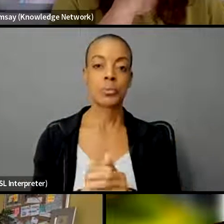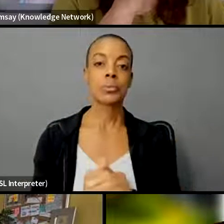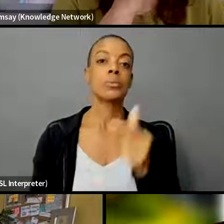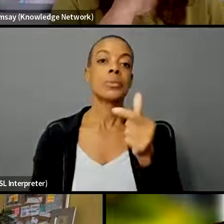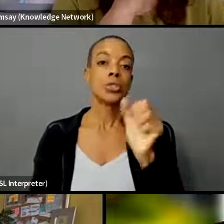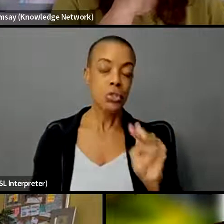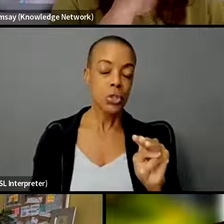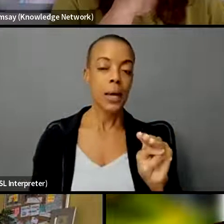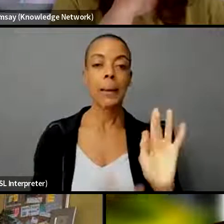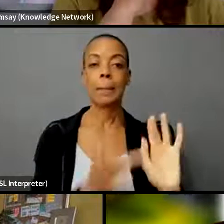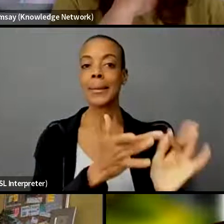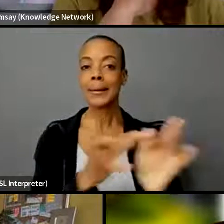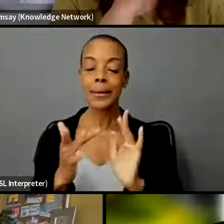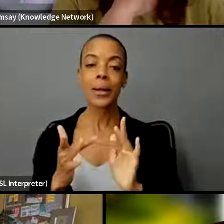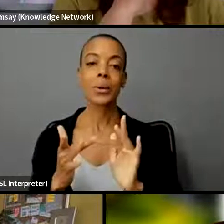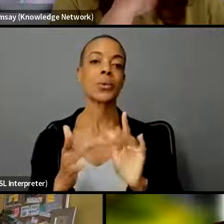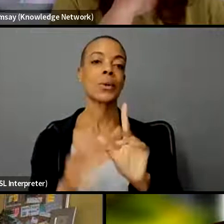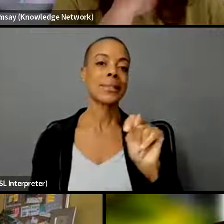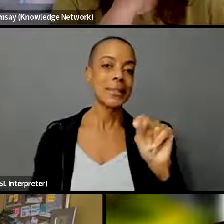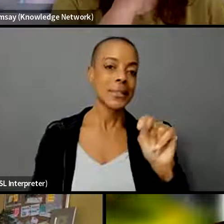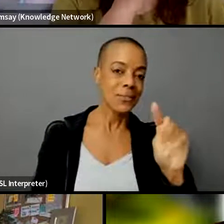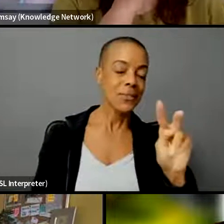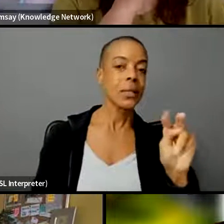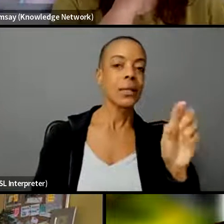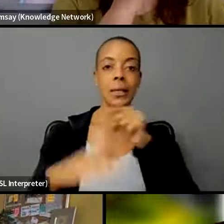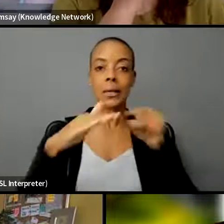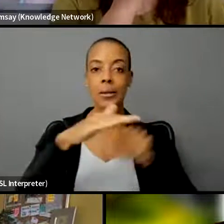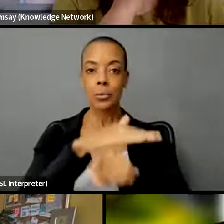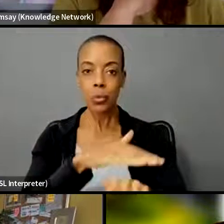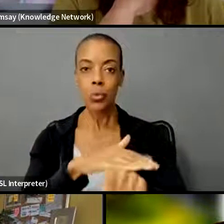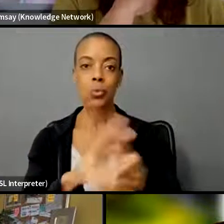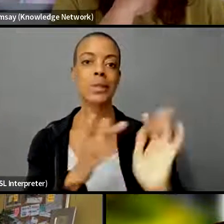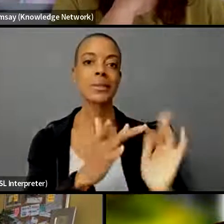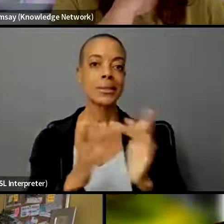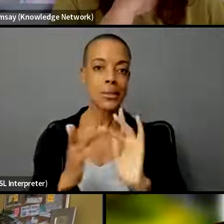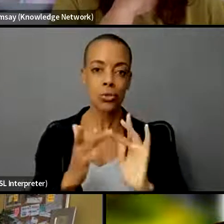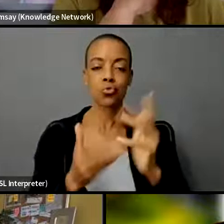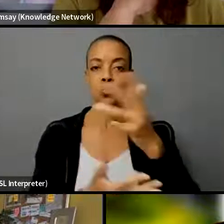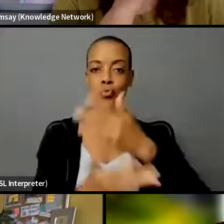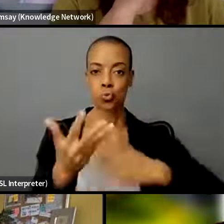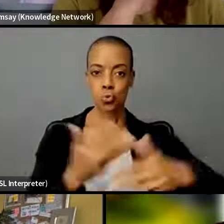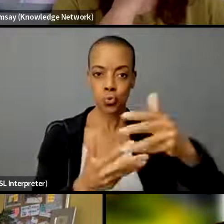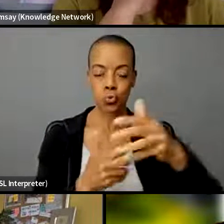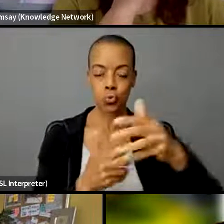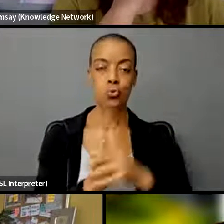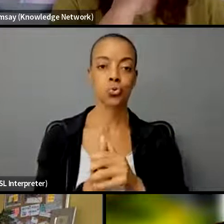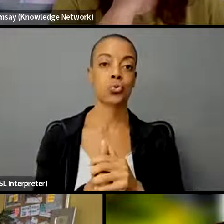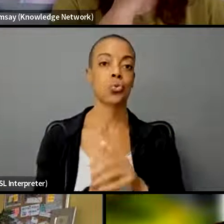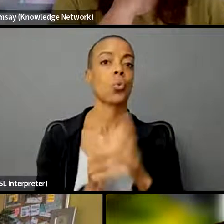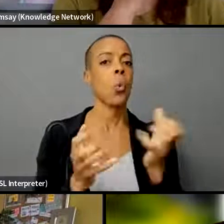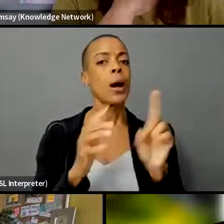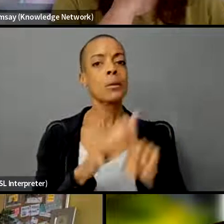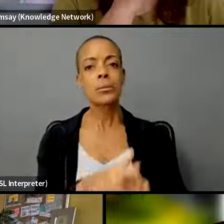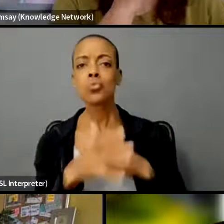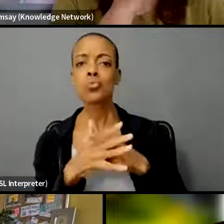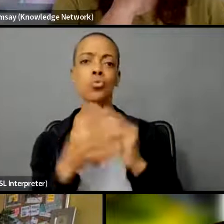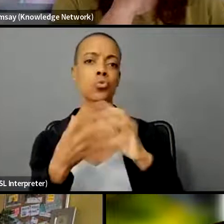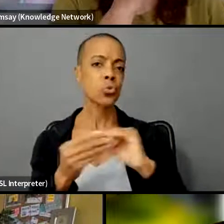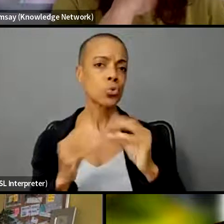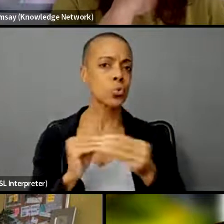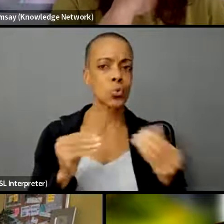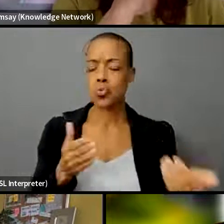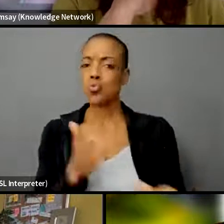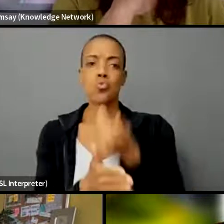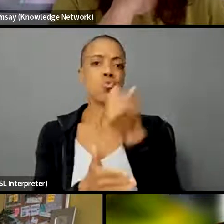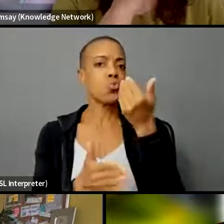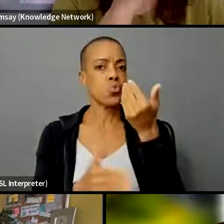Network, TV, Explore, Digital, and Social, all geocached to Canada. We're looking for original stories, characters, and angles, especially